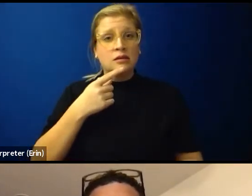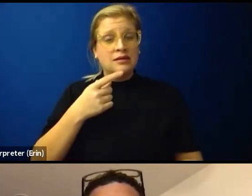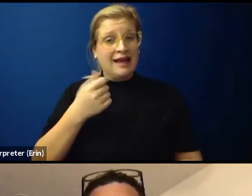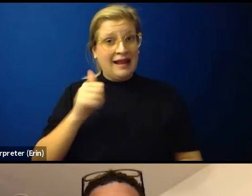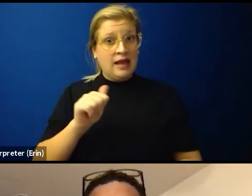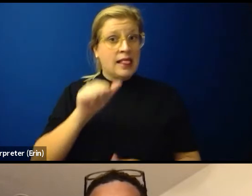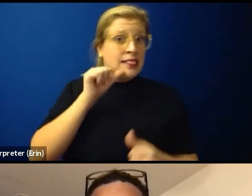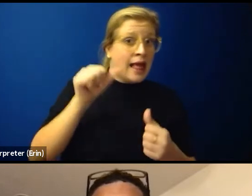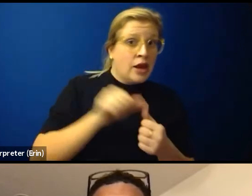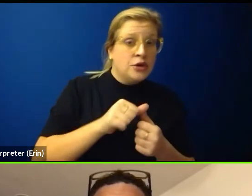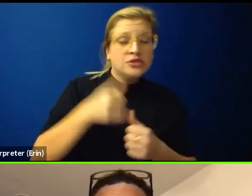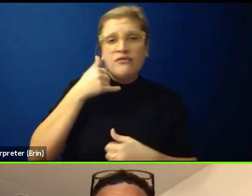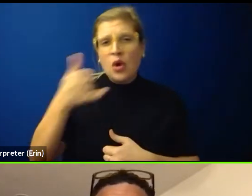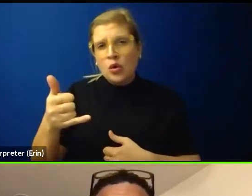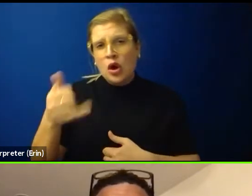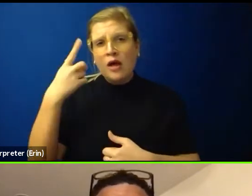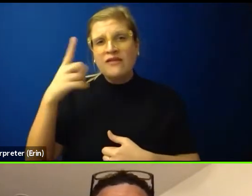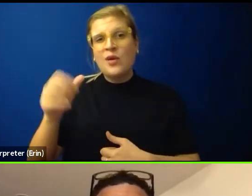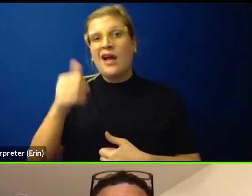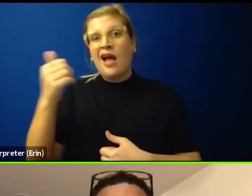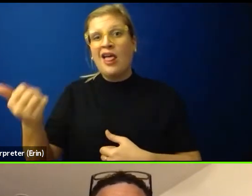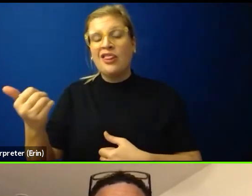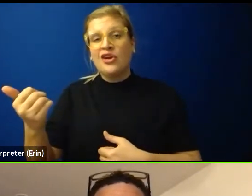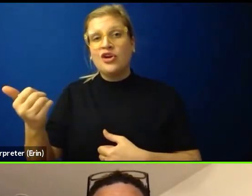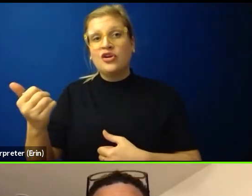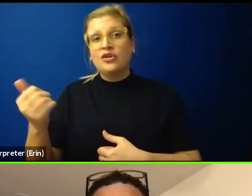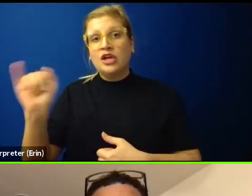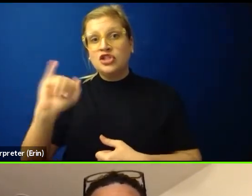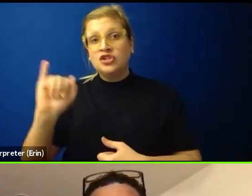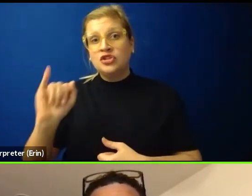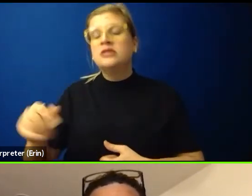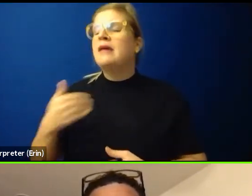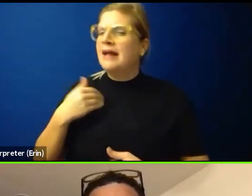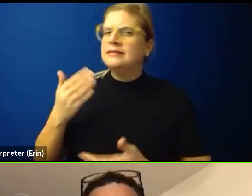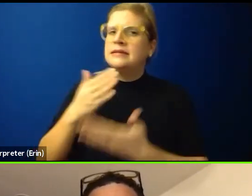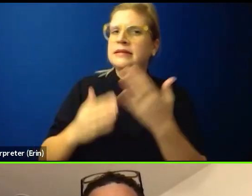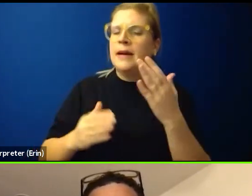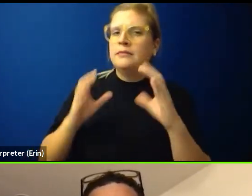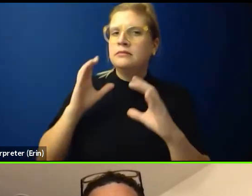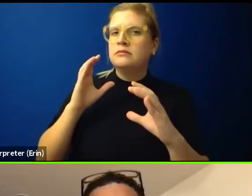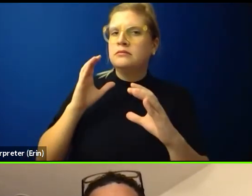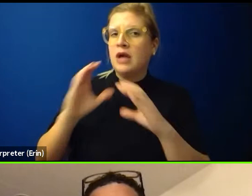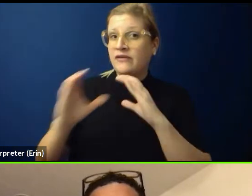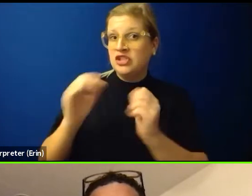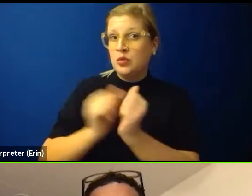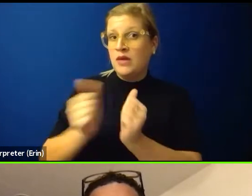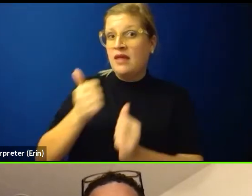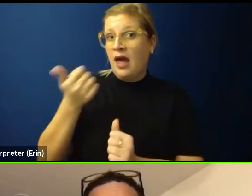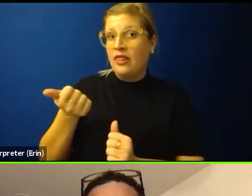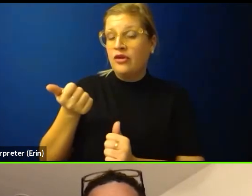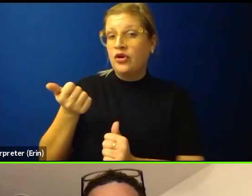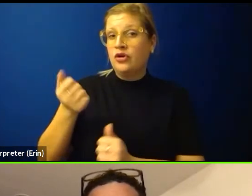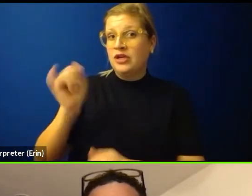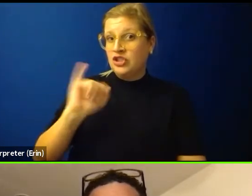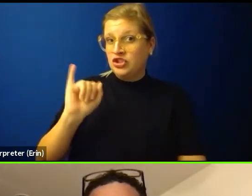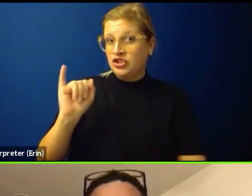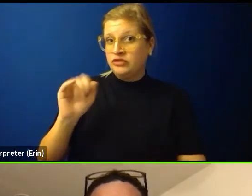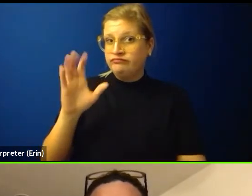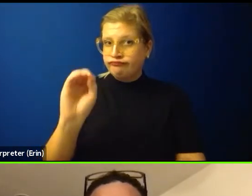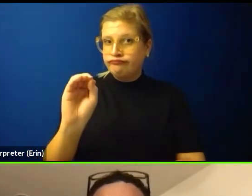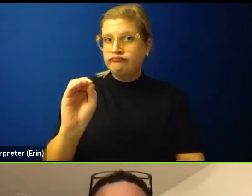call? Well, we've actually had some conversations with the other payers. We've actually, and I don't